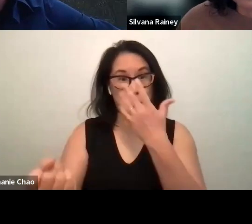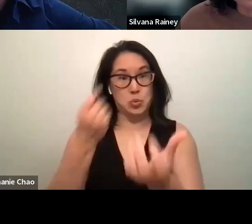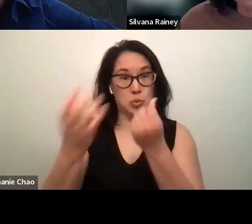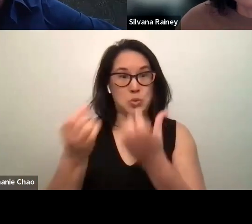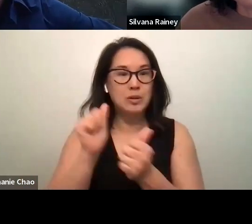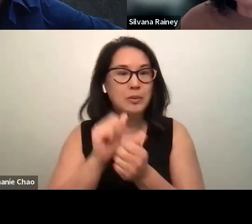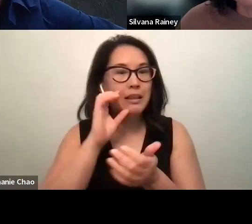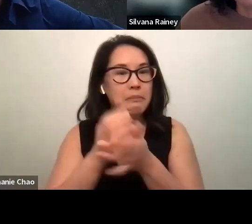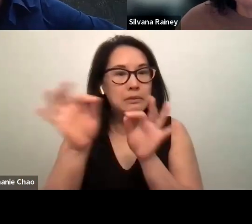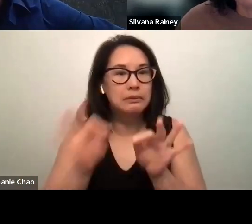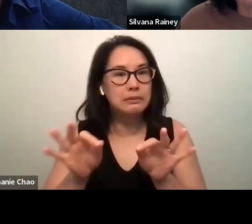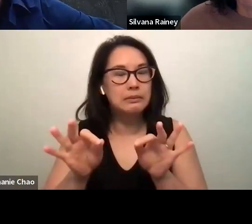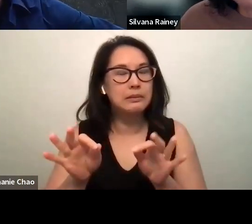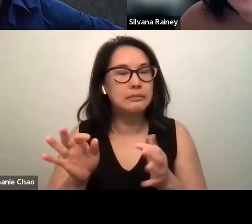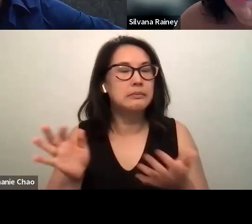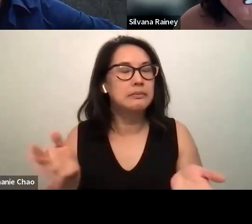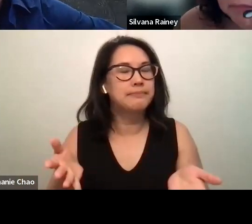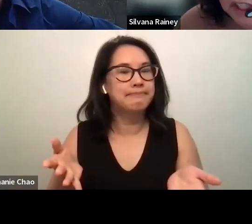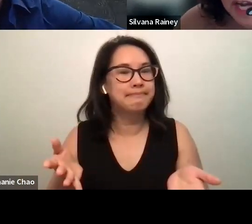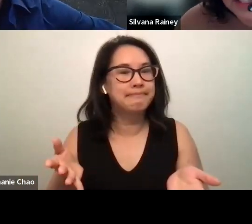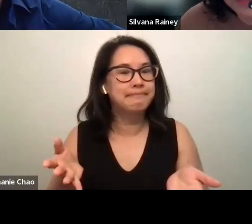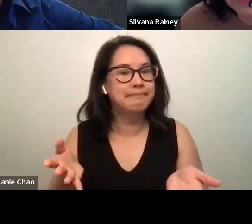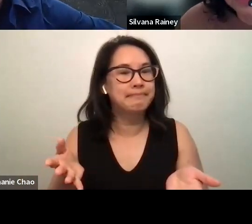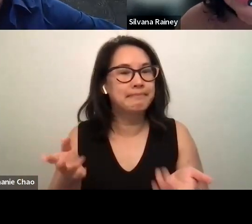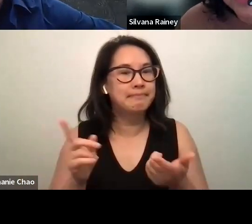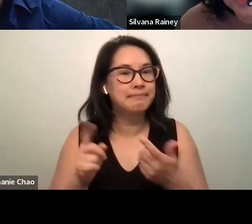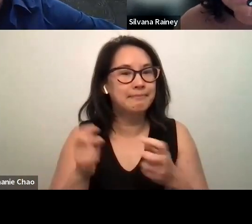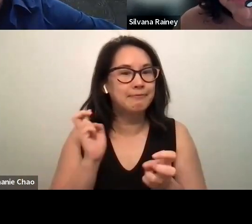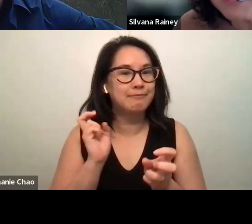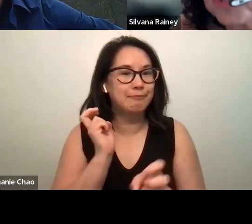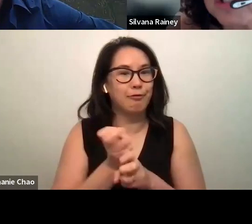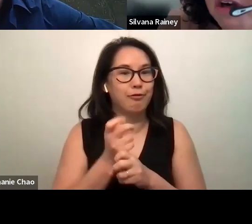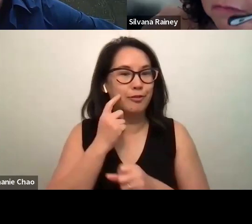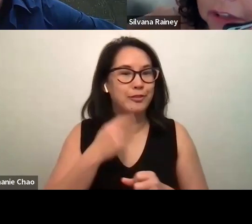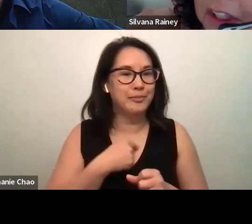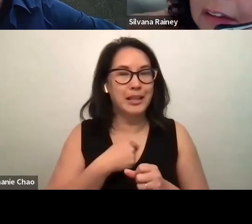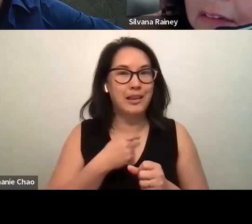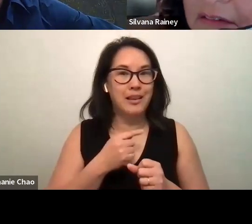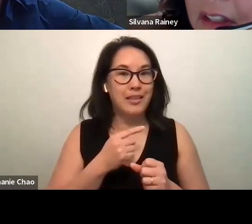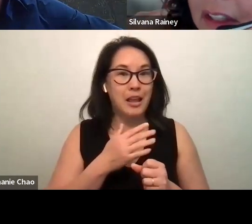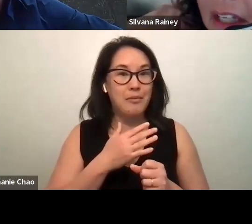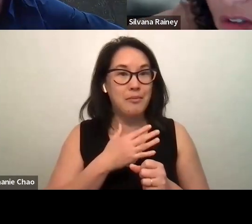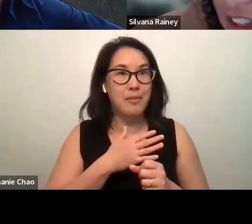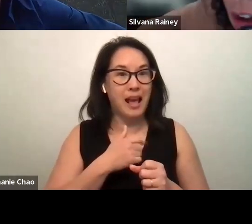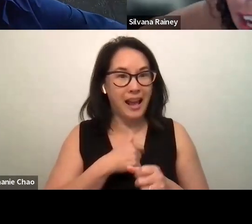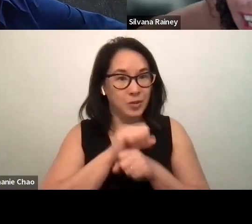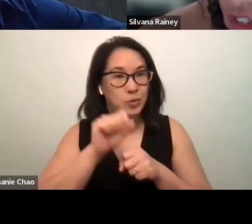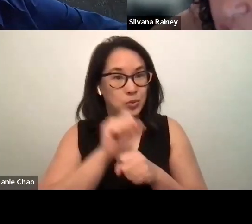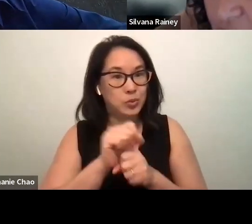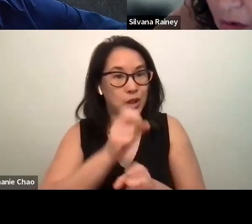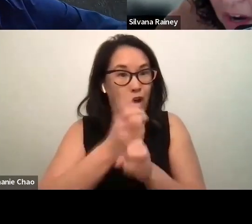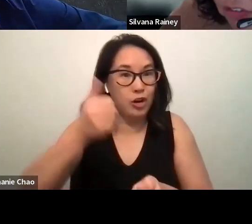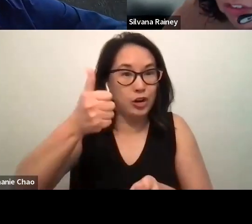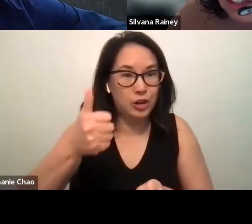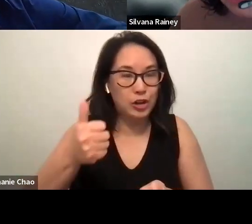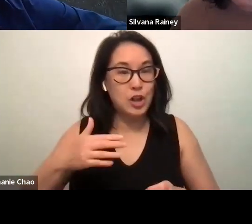images, it's really hard for me. I lose the pleasure of reading. So I don't know if it answers